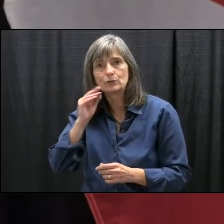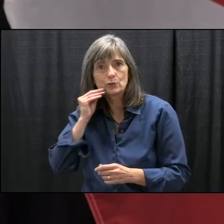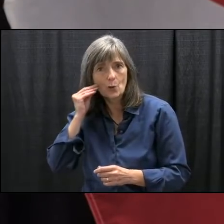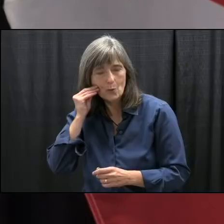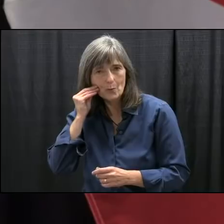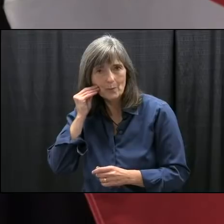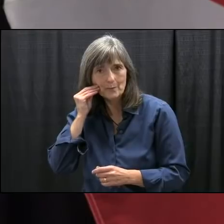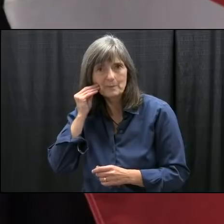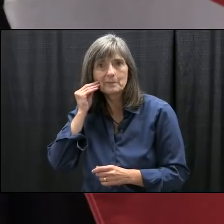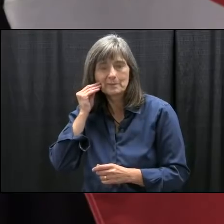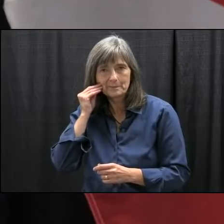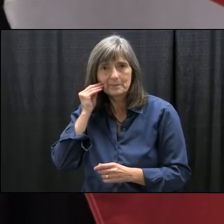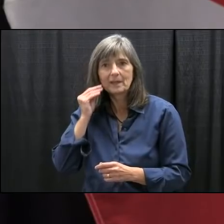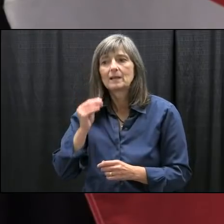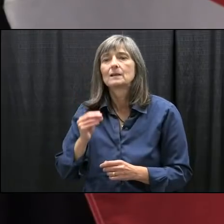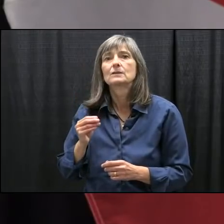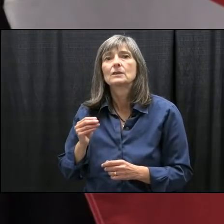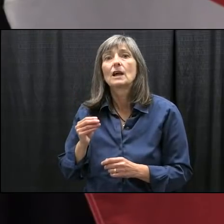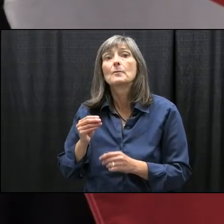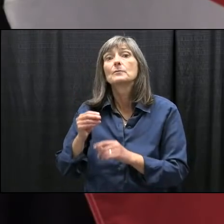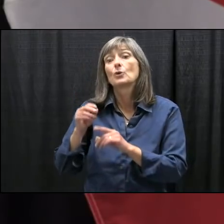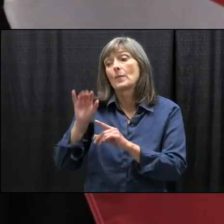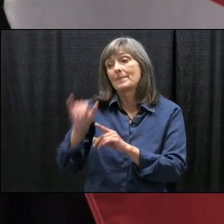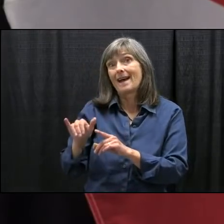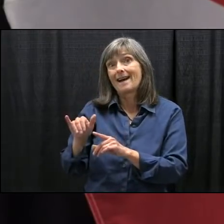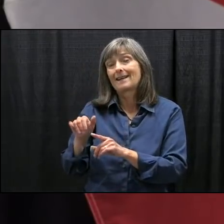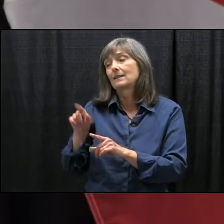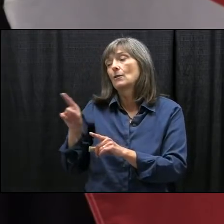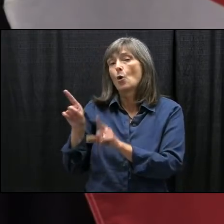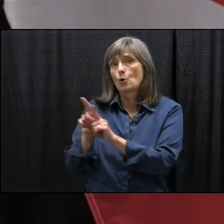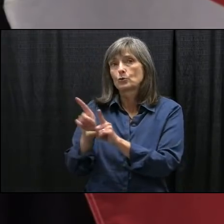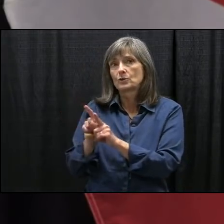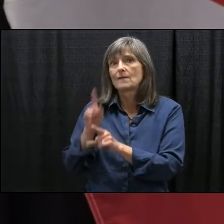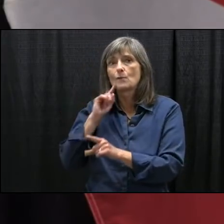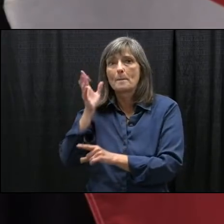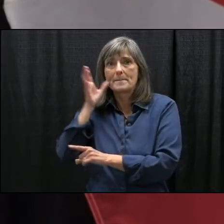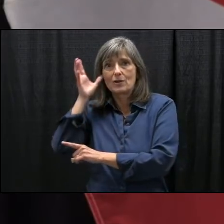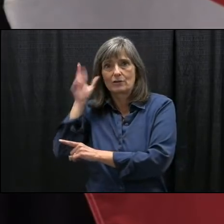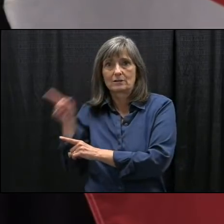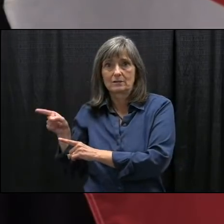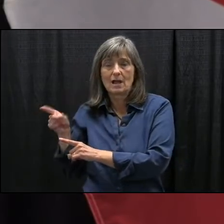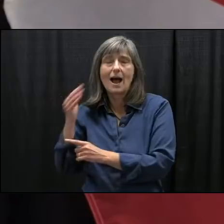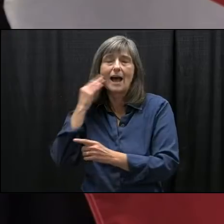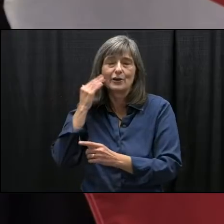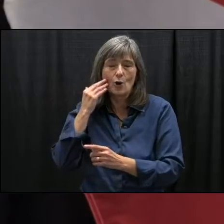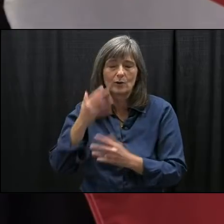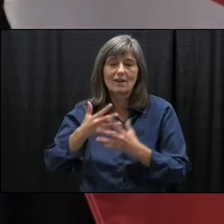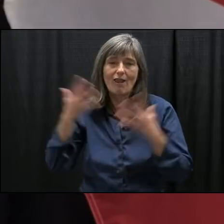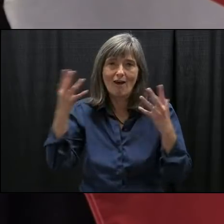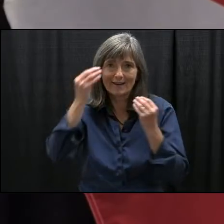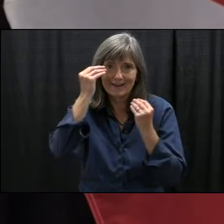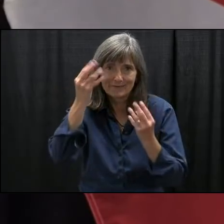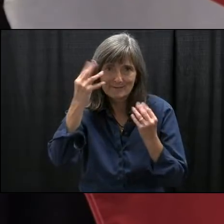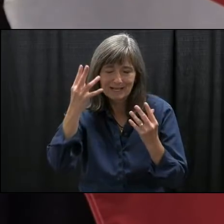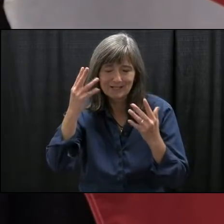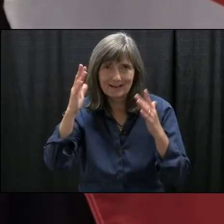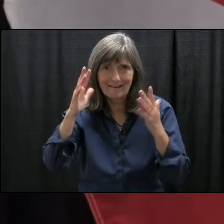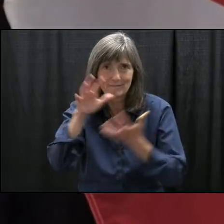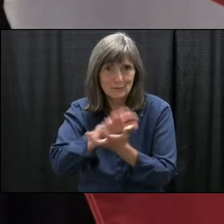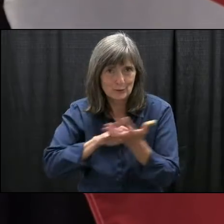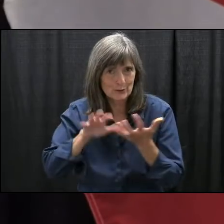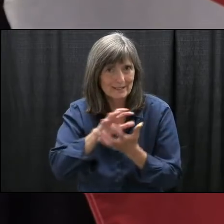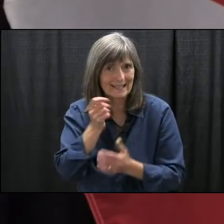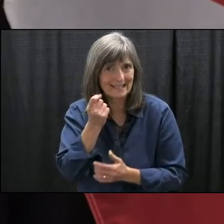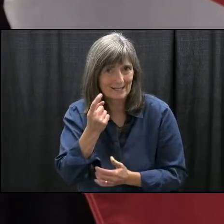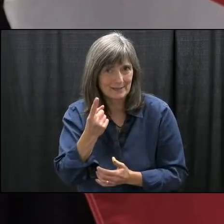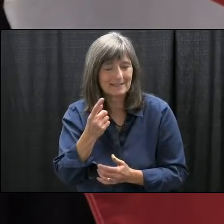modified self-isolation extends to their parents also. So I know that's an enormous mouthful and it's a bit confusing, so